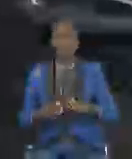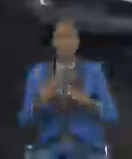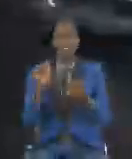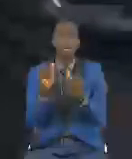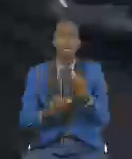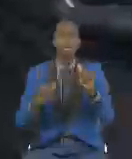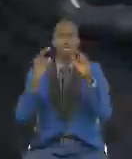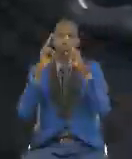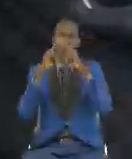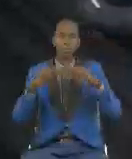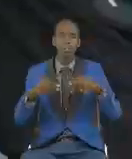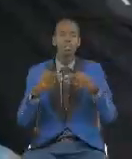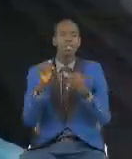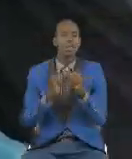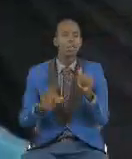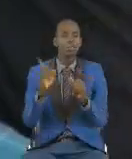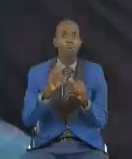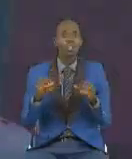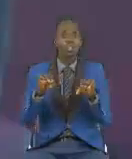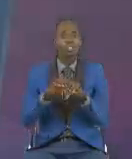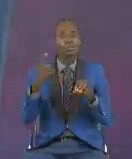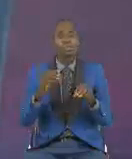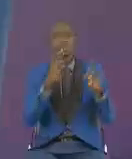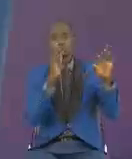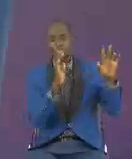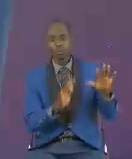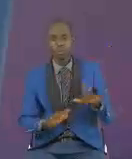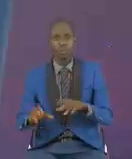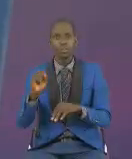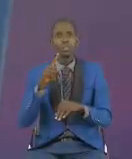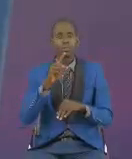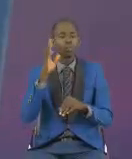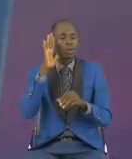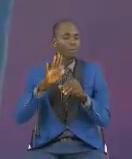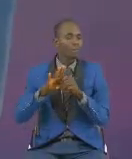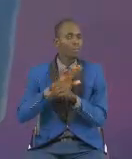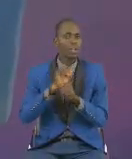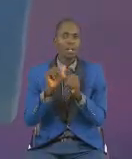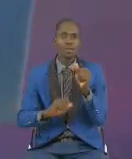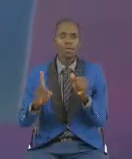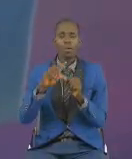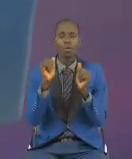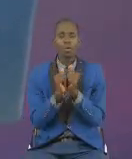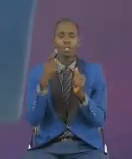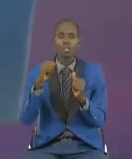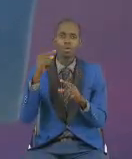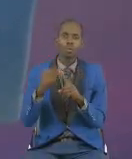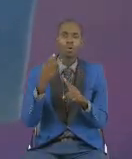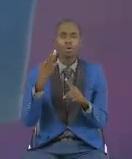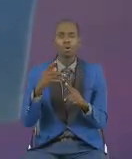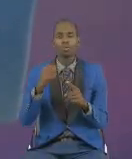everywhere, even the rivers and everywhere, you feel everywhere with the word of the gospel